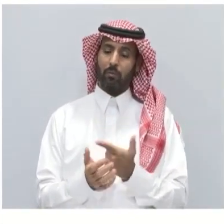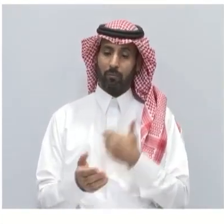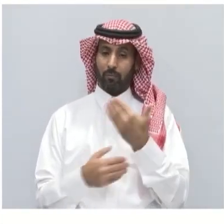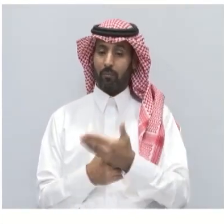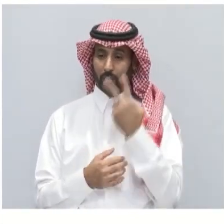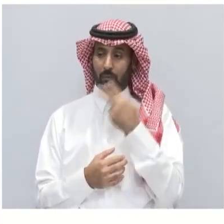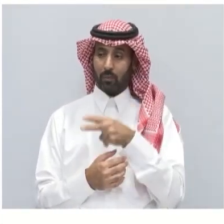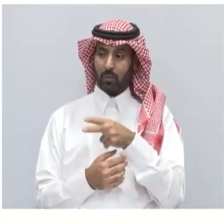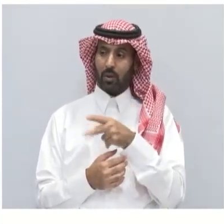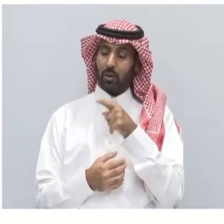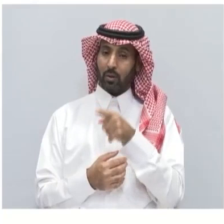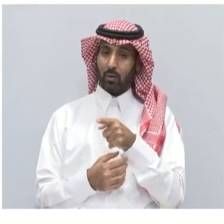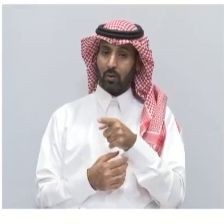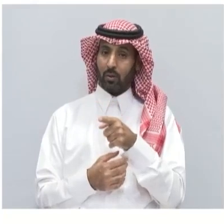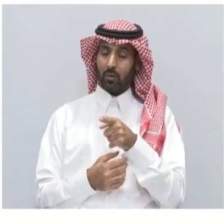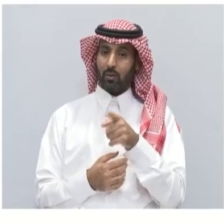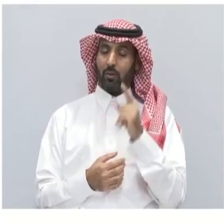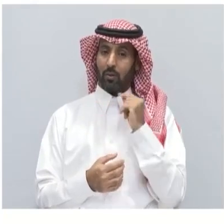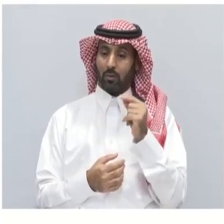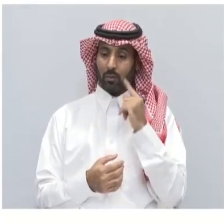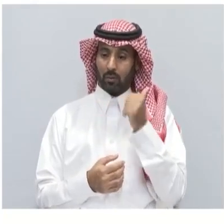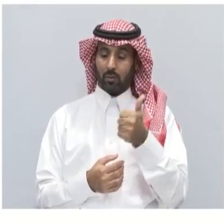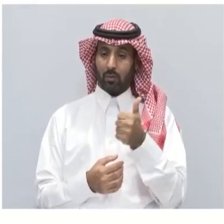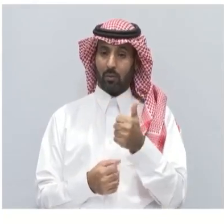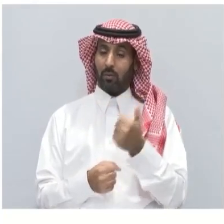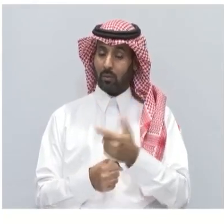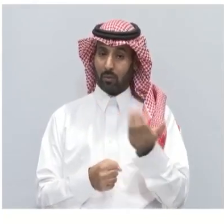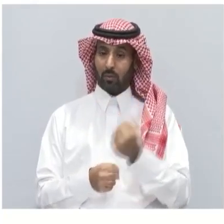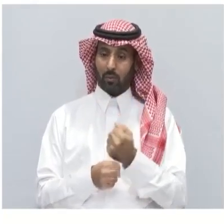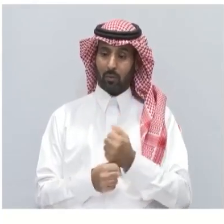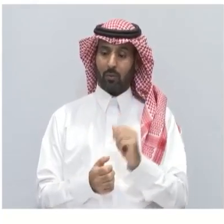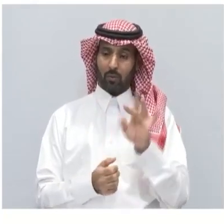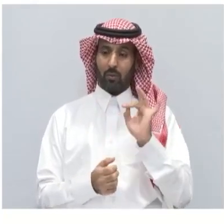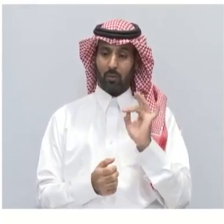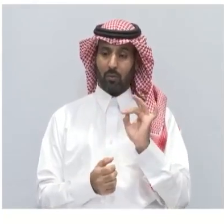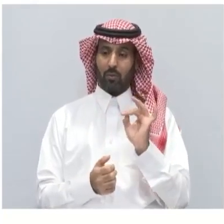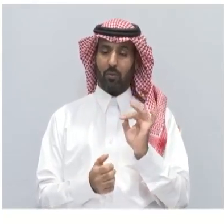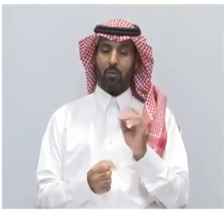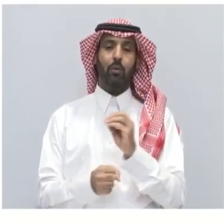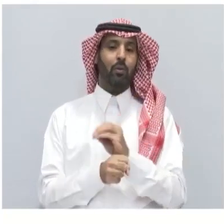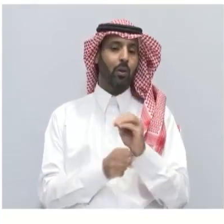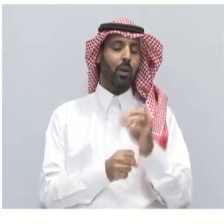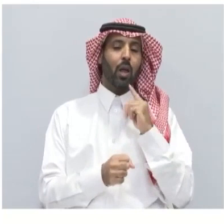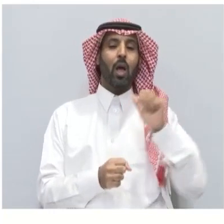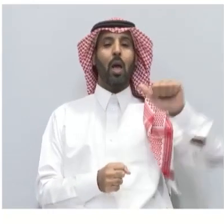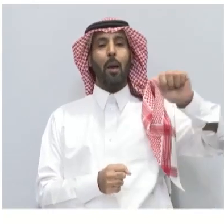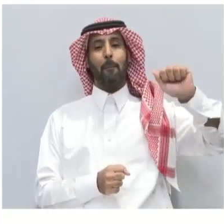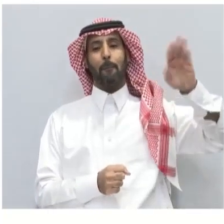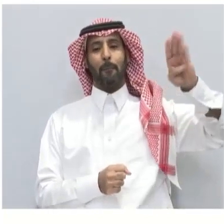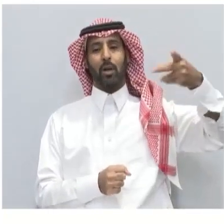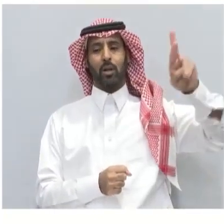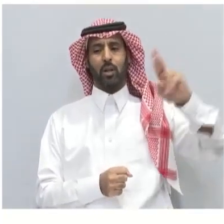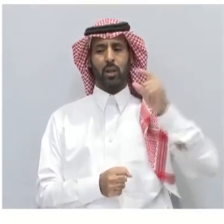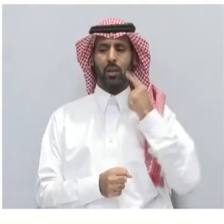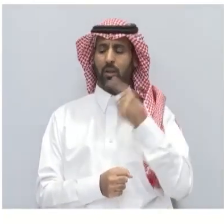good, they are trying to see if you are the best candidate for for the job. So Ibrahim is telling his friend, they're trying to see